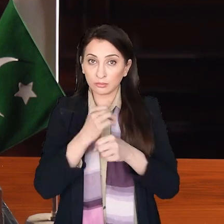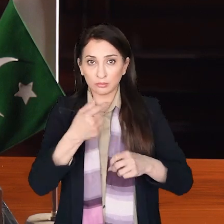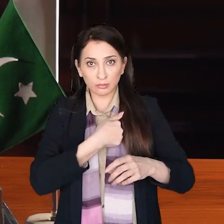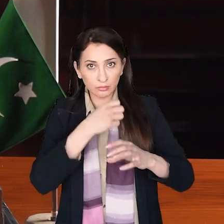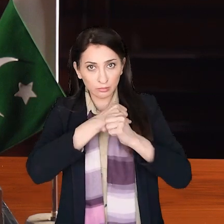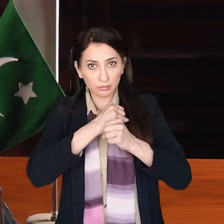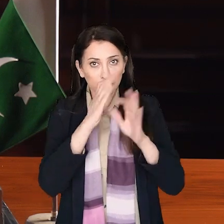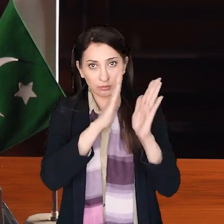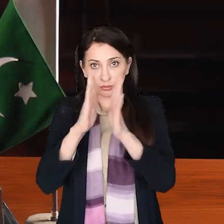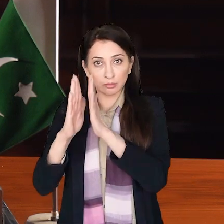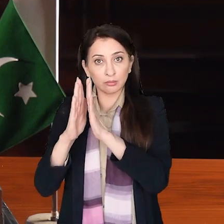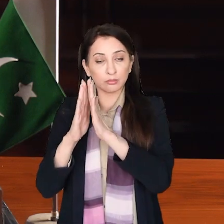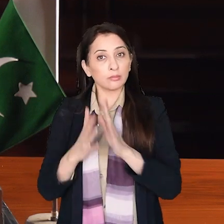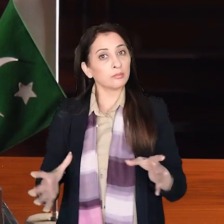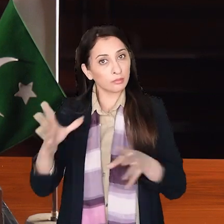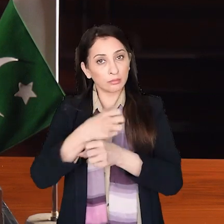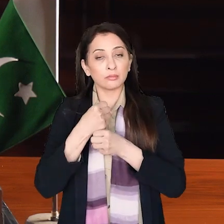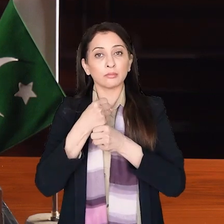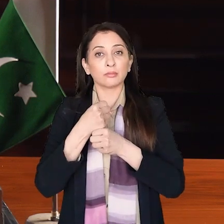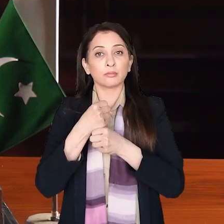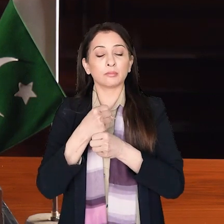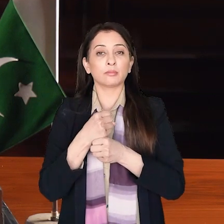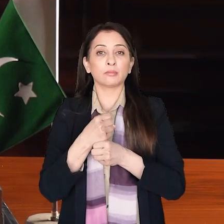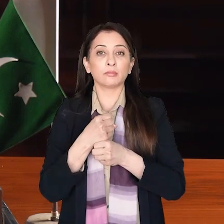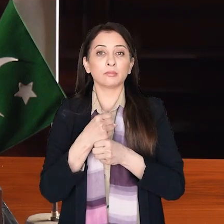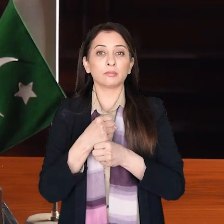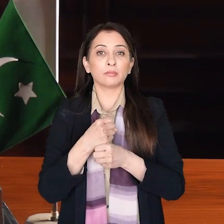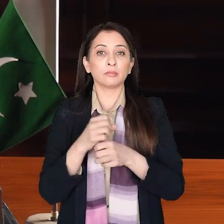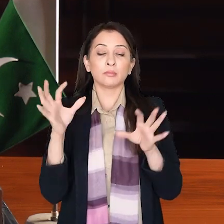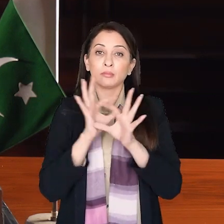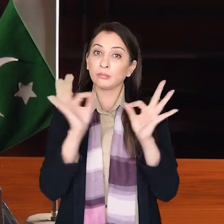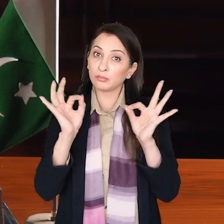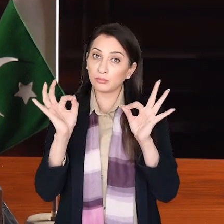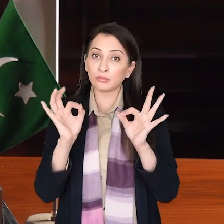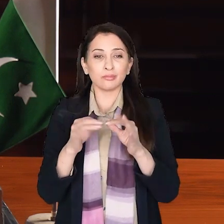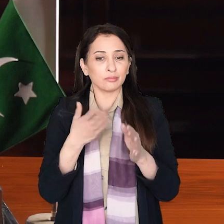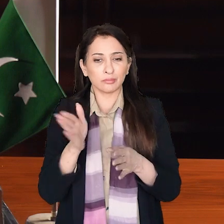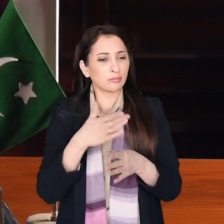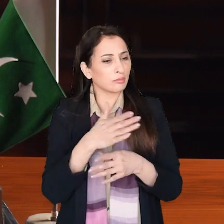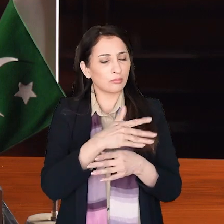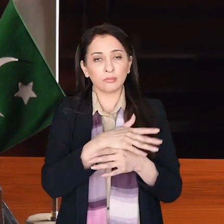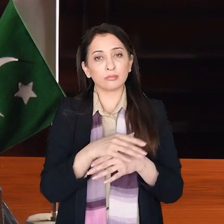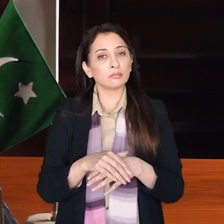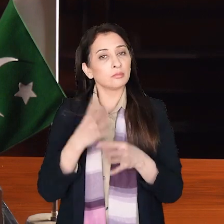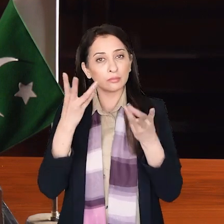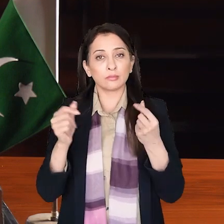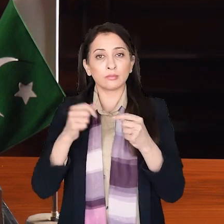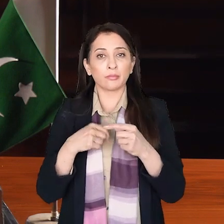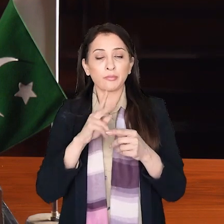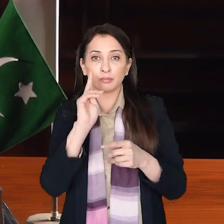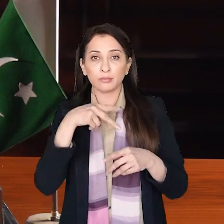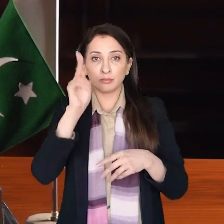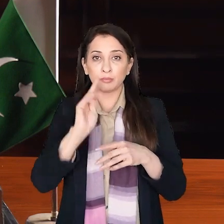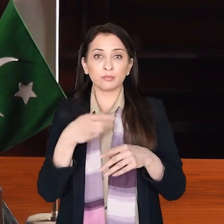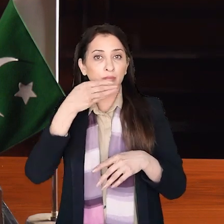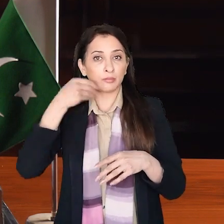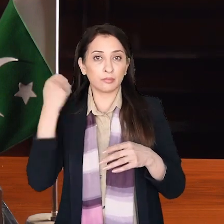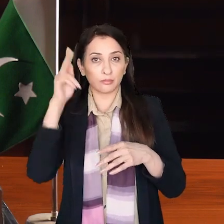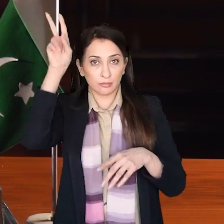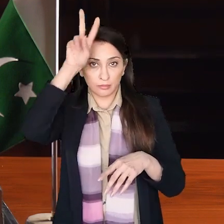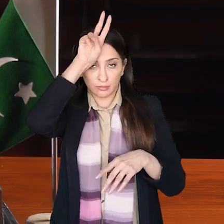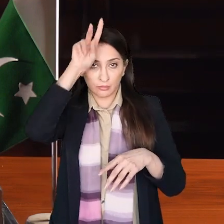faith, if we have the discipline, we too, all of us can play our part, put our differences aside. KP, Balochistan, Punjab,